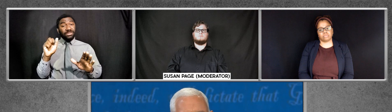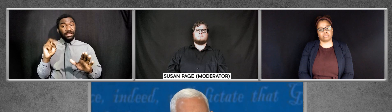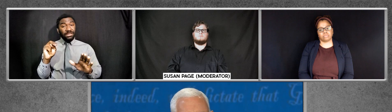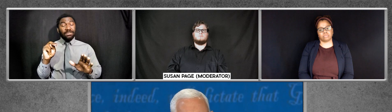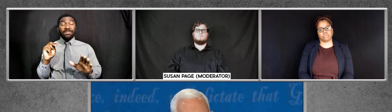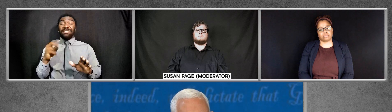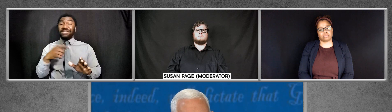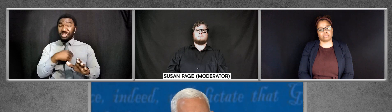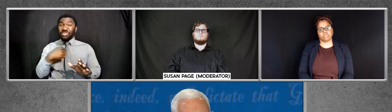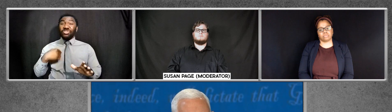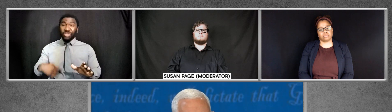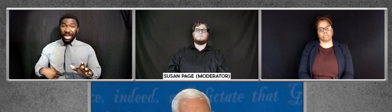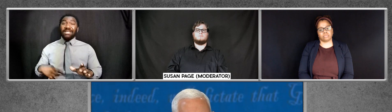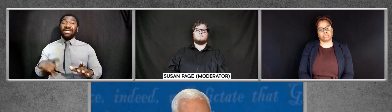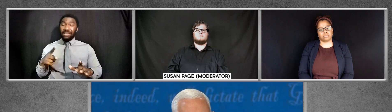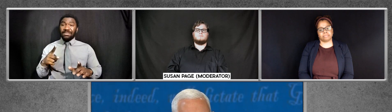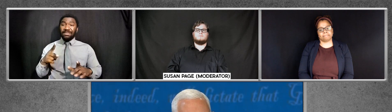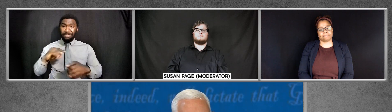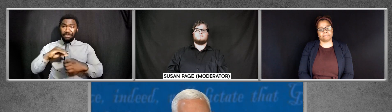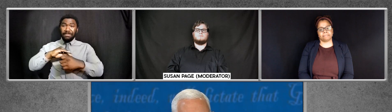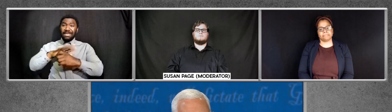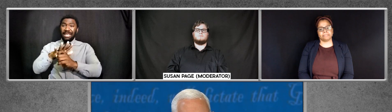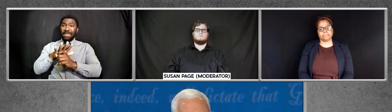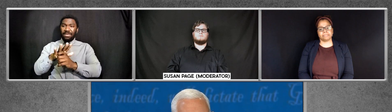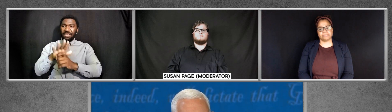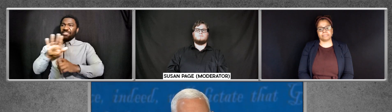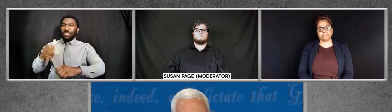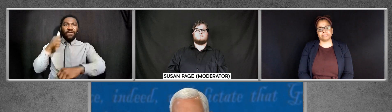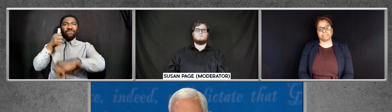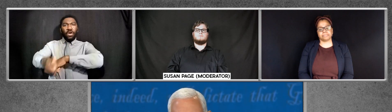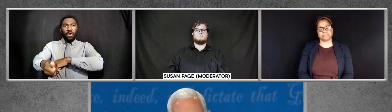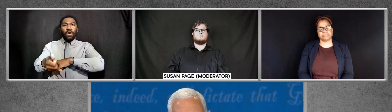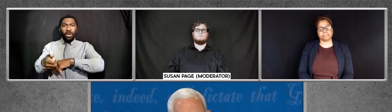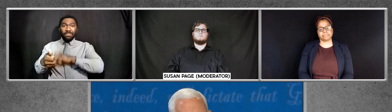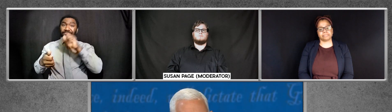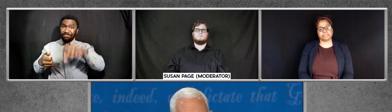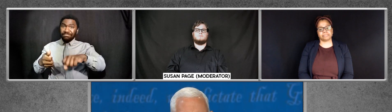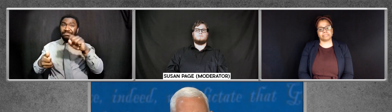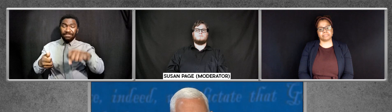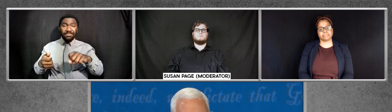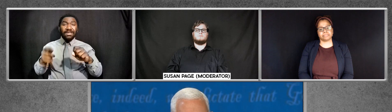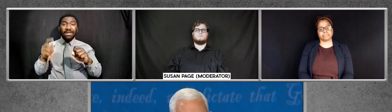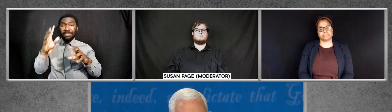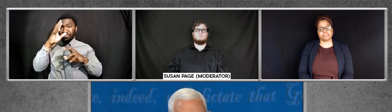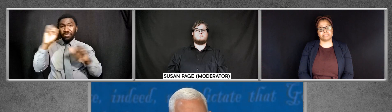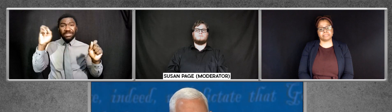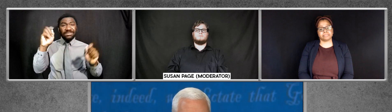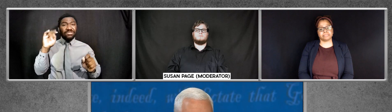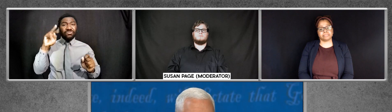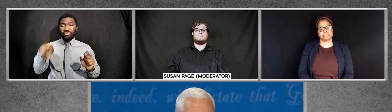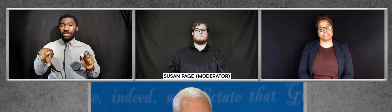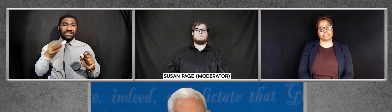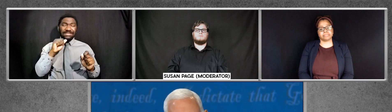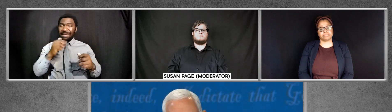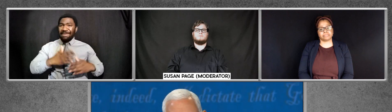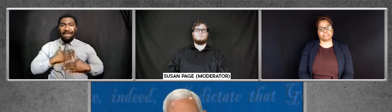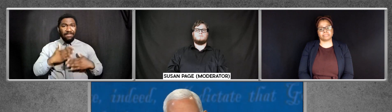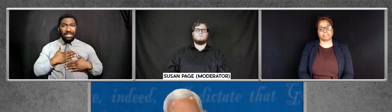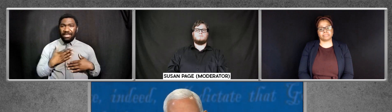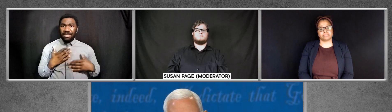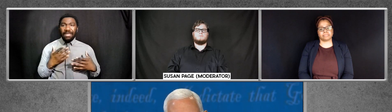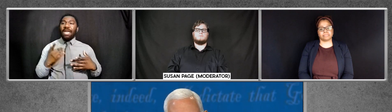China is to blame for the coronavirus. And President Trump is not happy about it. He's made that very clear, made it clear again